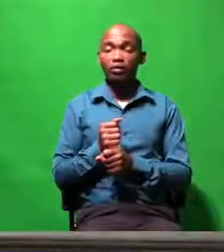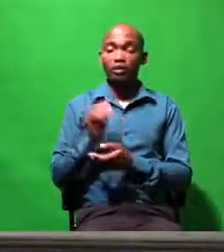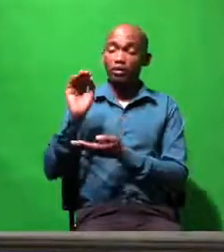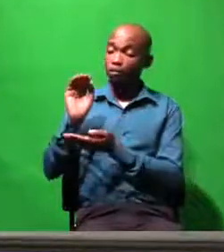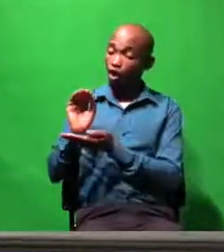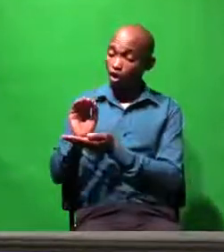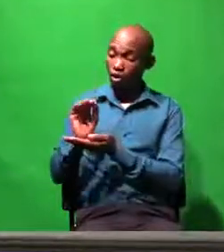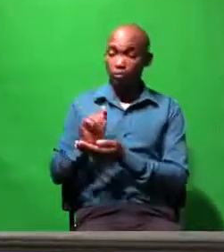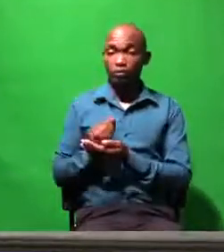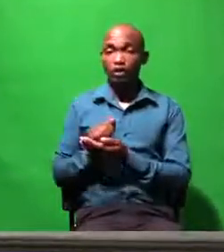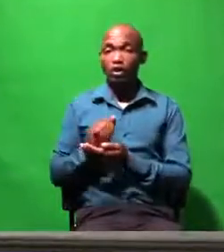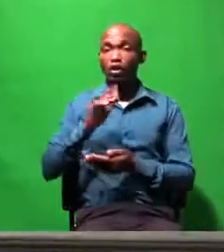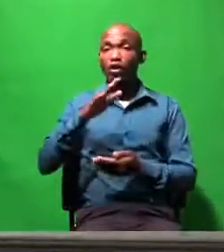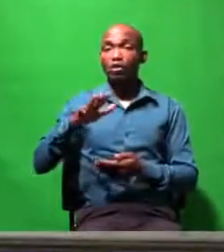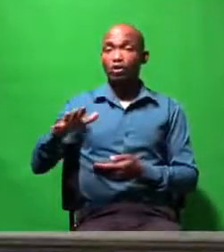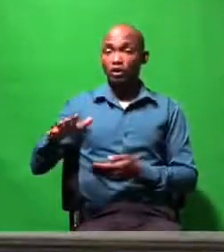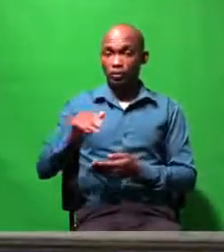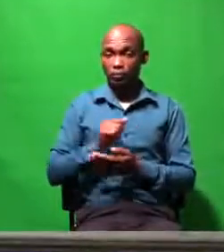than ocean